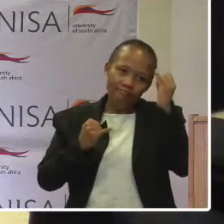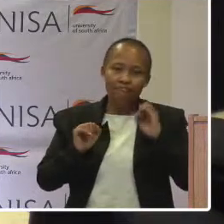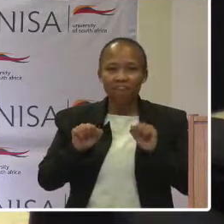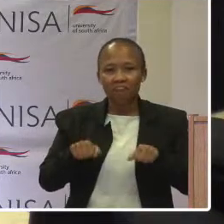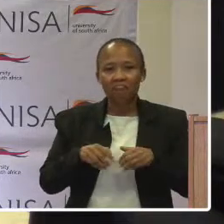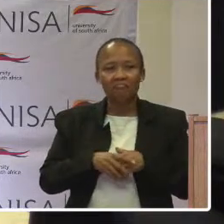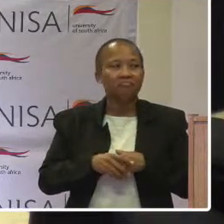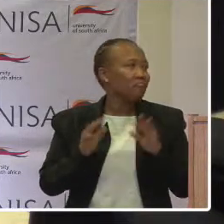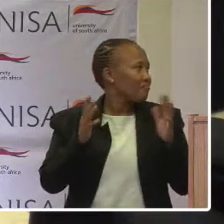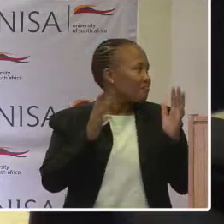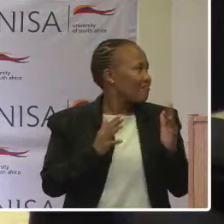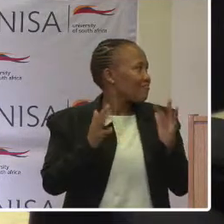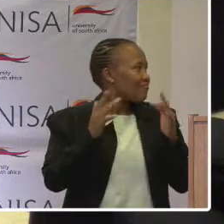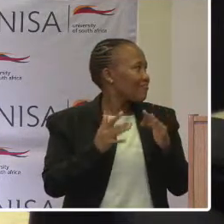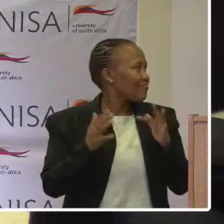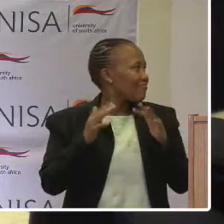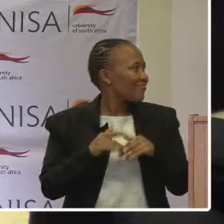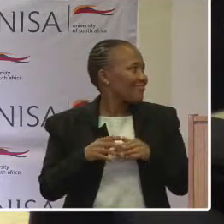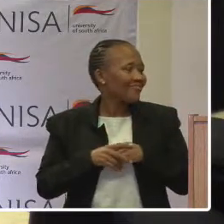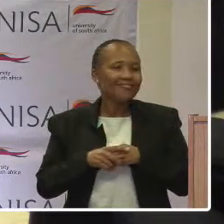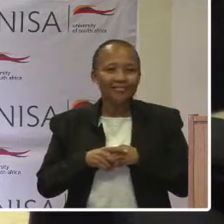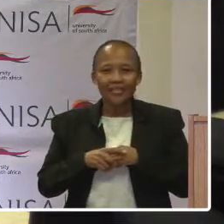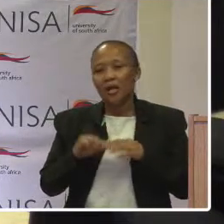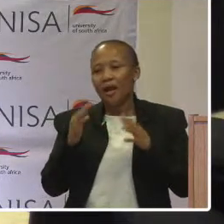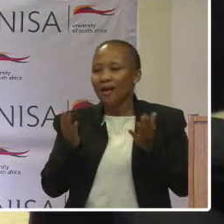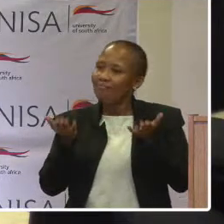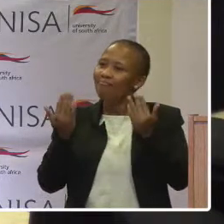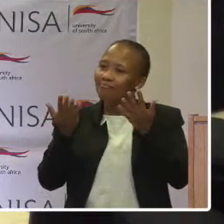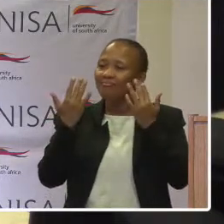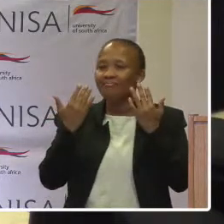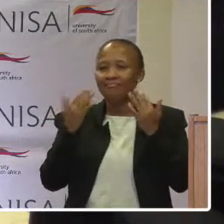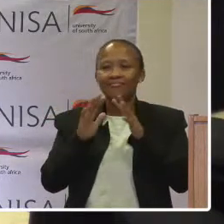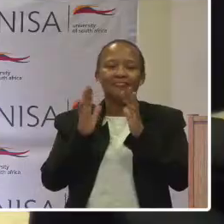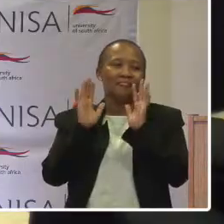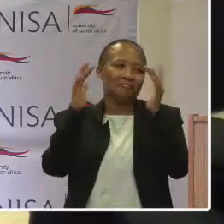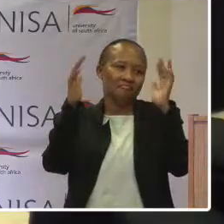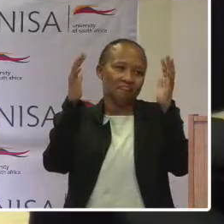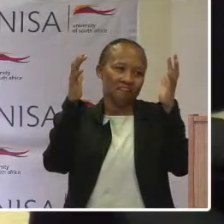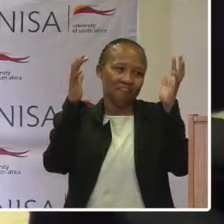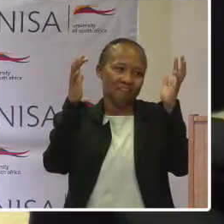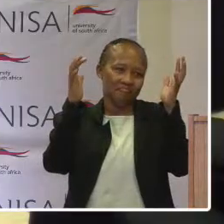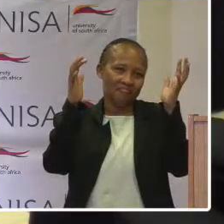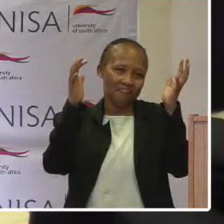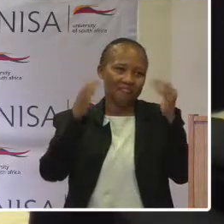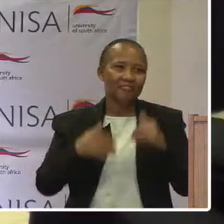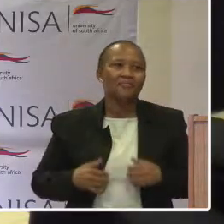No, we need to wake up. Come on. We're not asleep now. Please clap hands. We're awake.